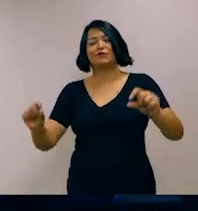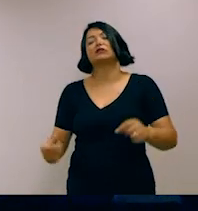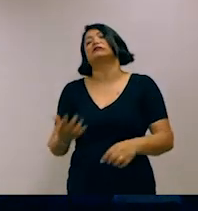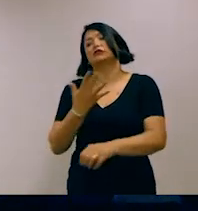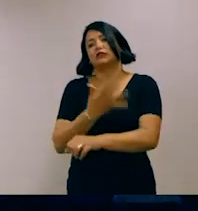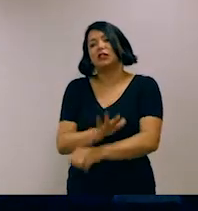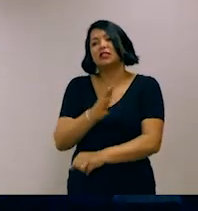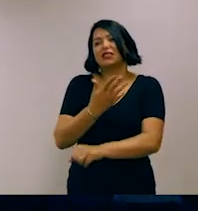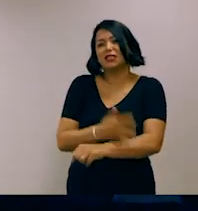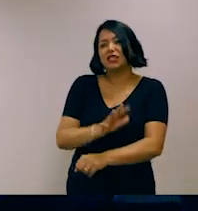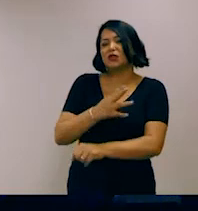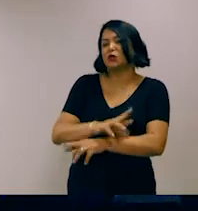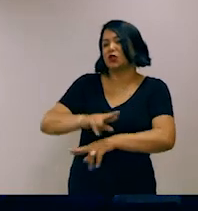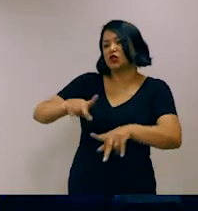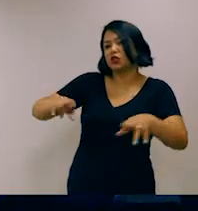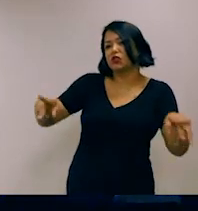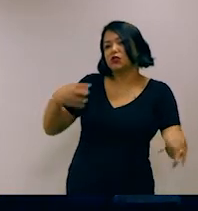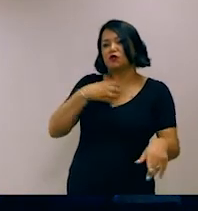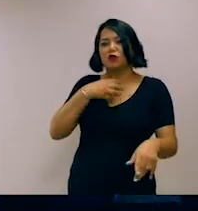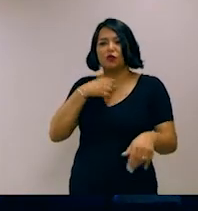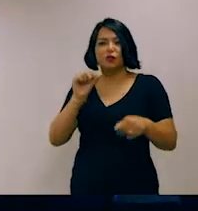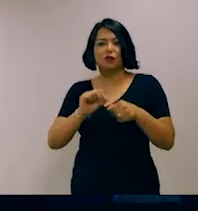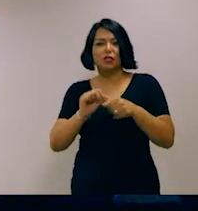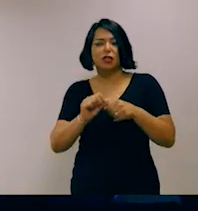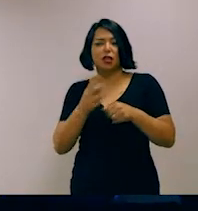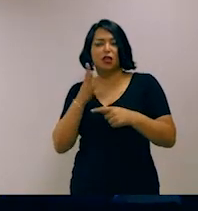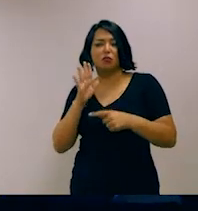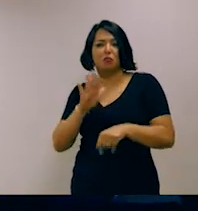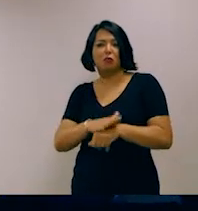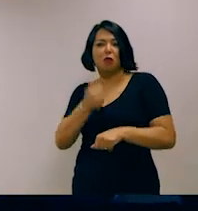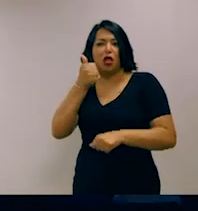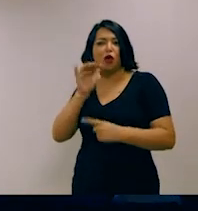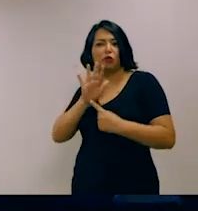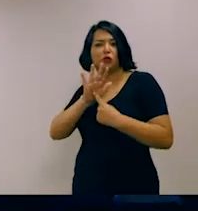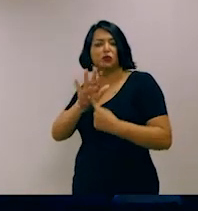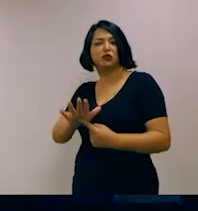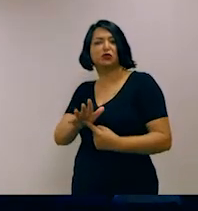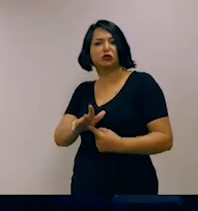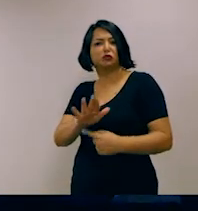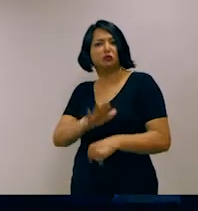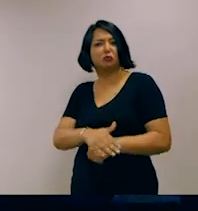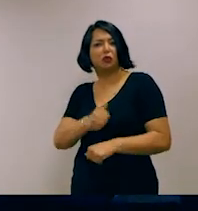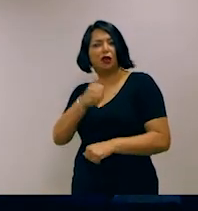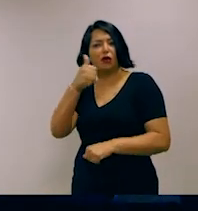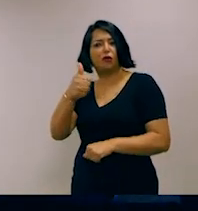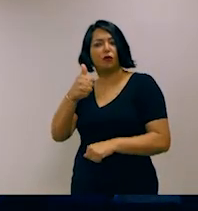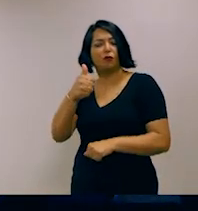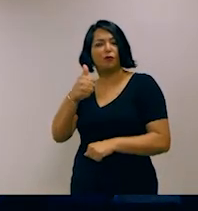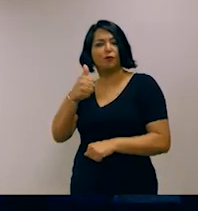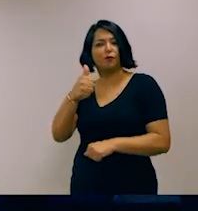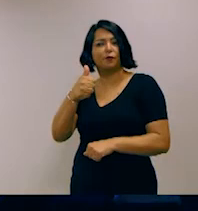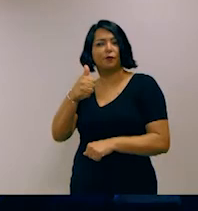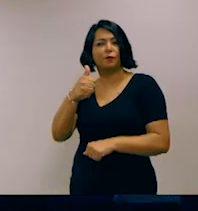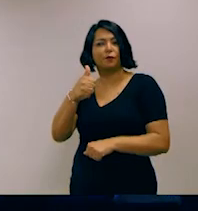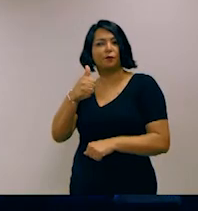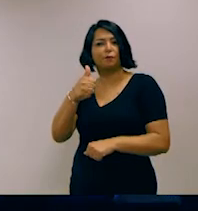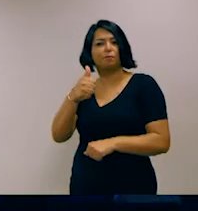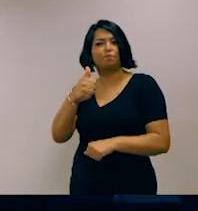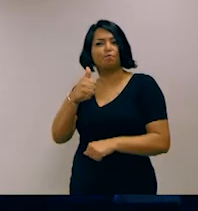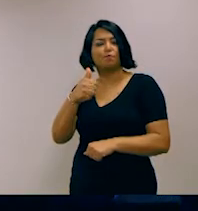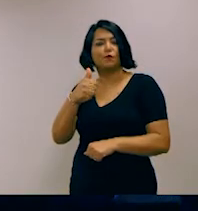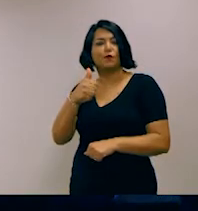And so we tested many, many ways of doing this, and the one that appeared to be the most effective in practice,